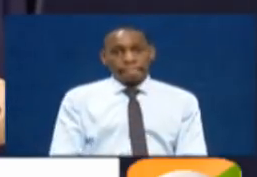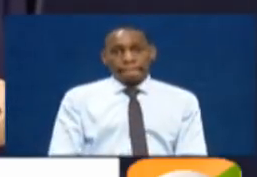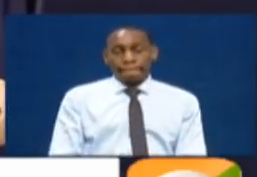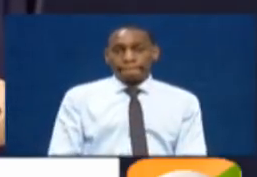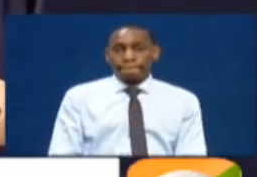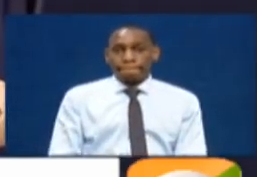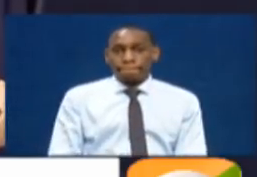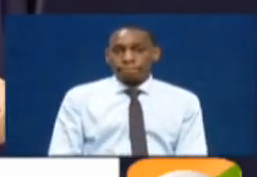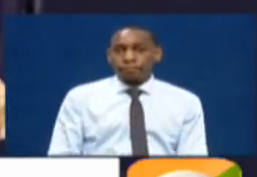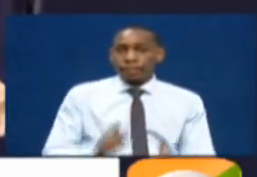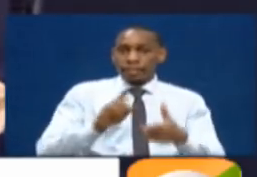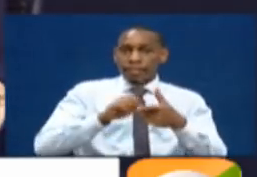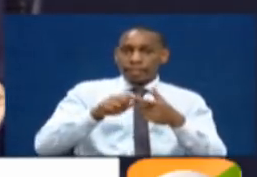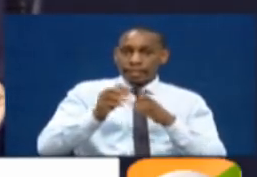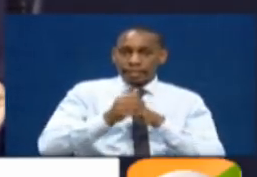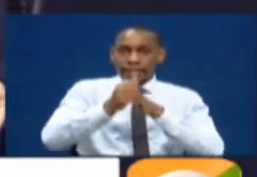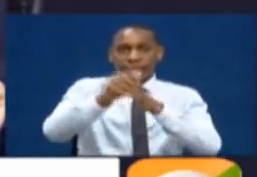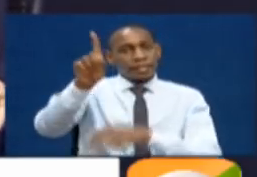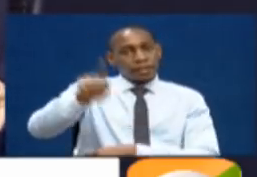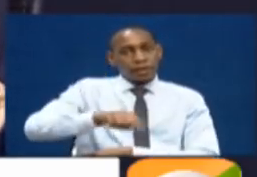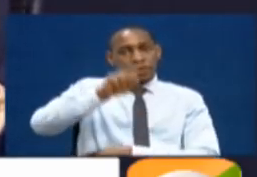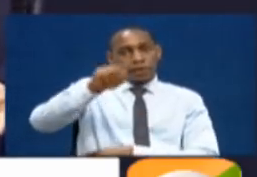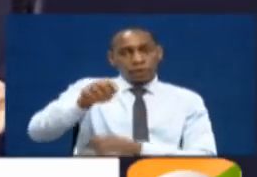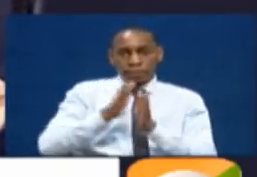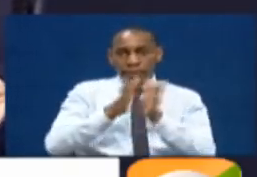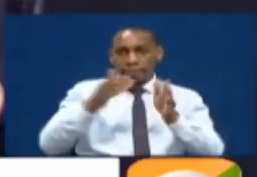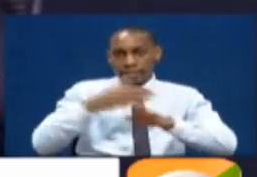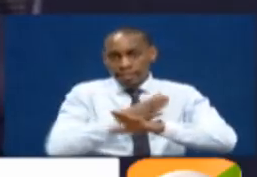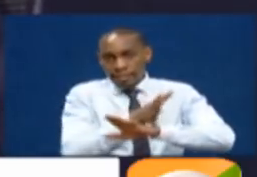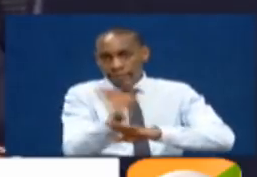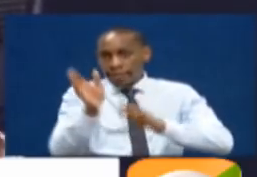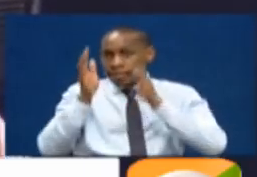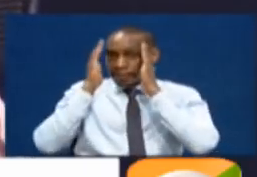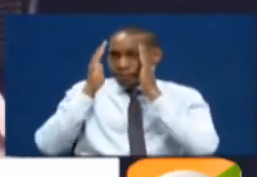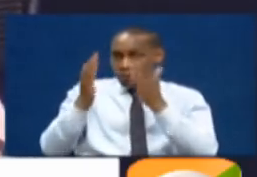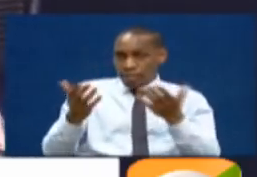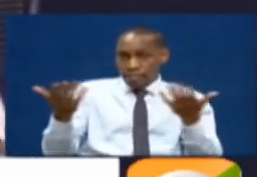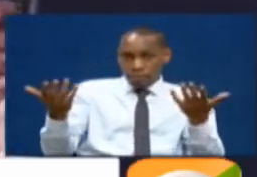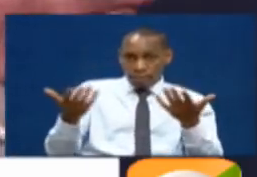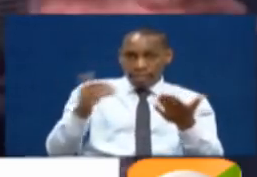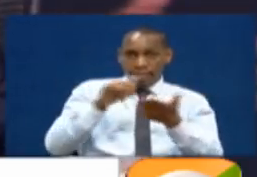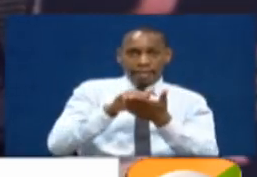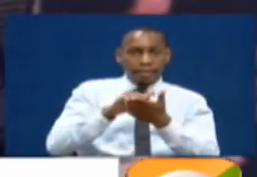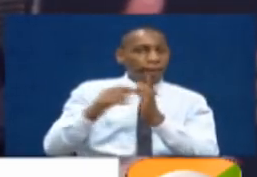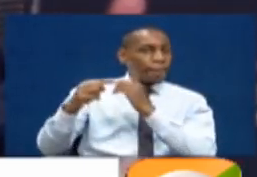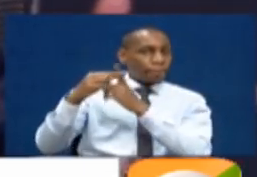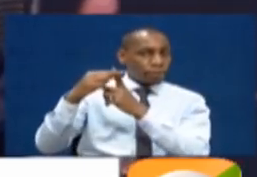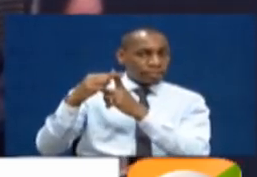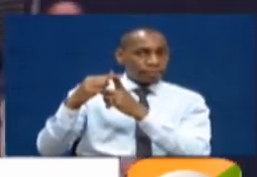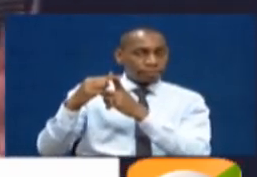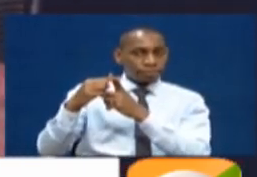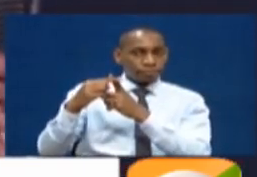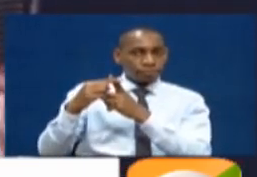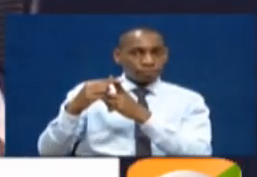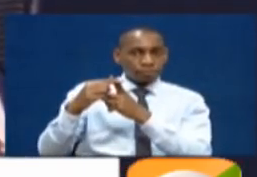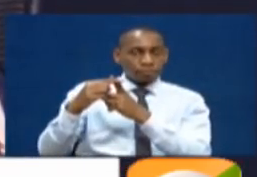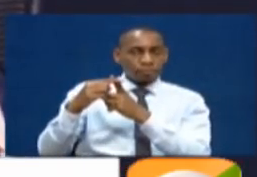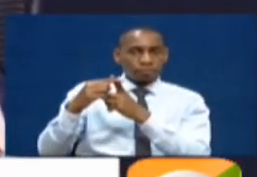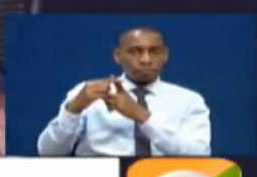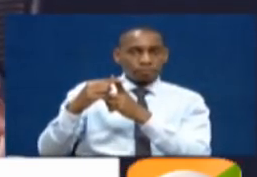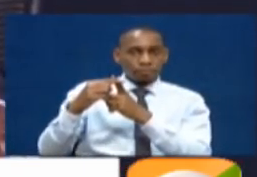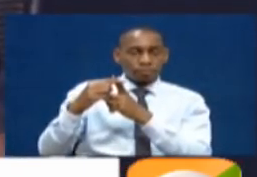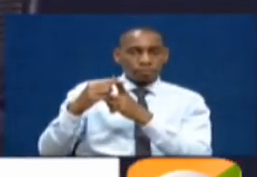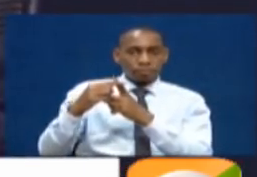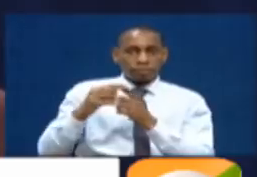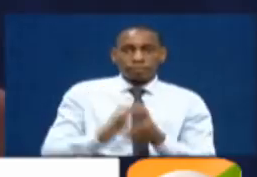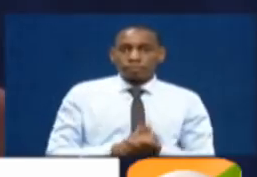then we are misleading the public again. We are diverting attention from the what might be positive around the